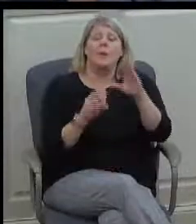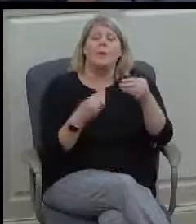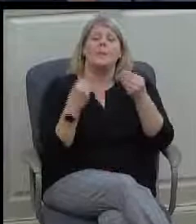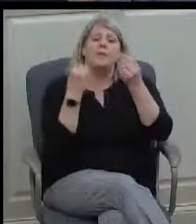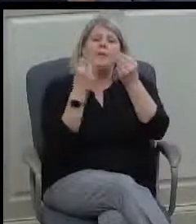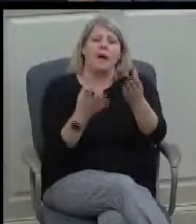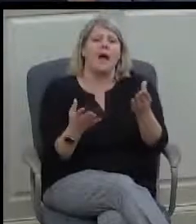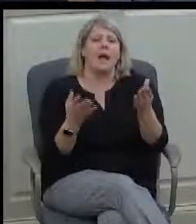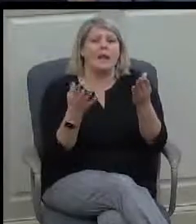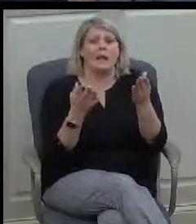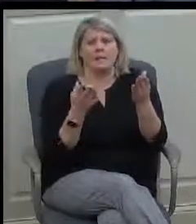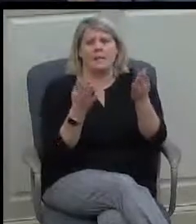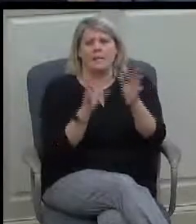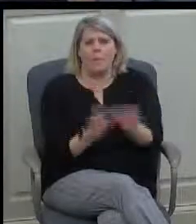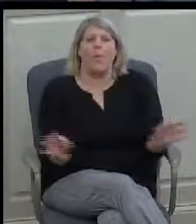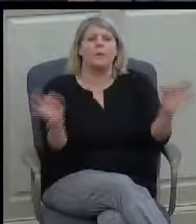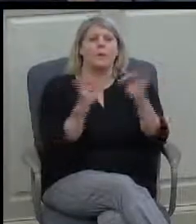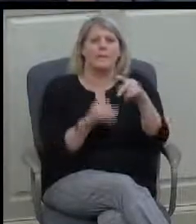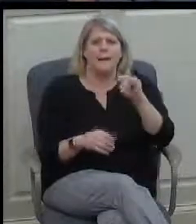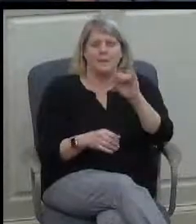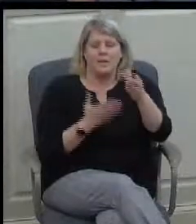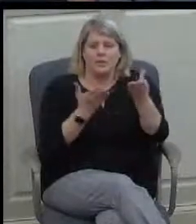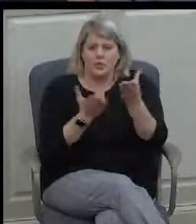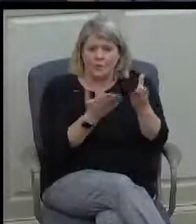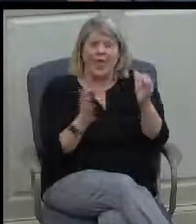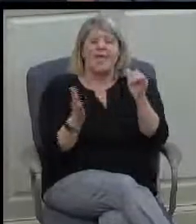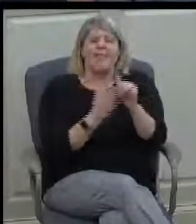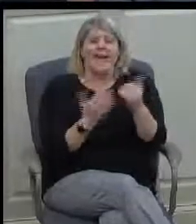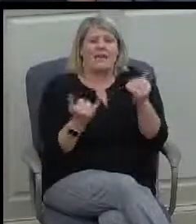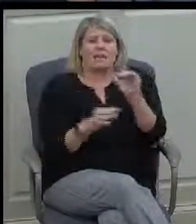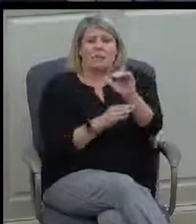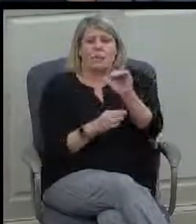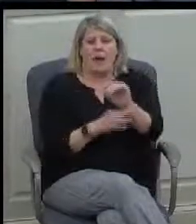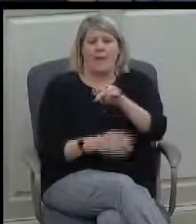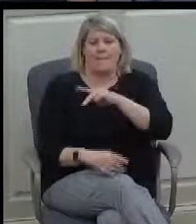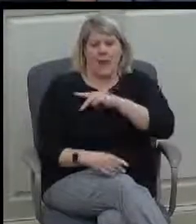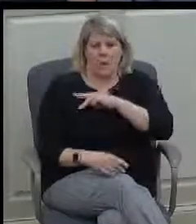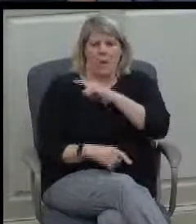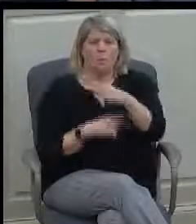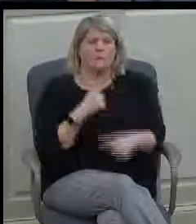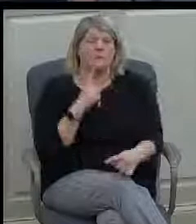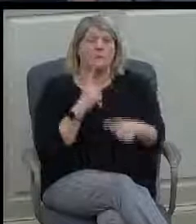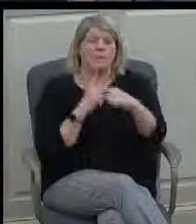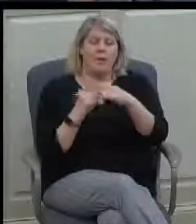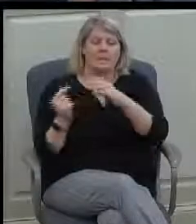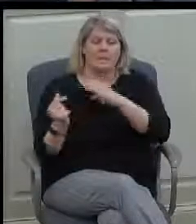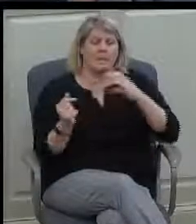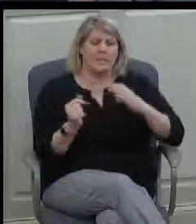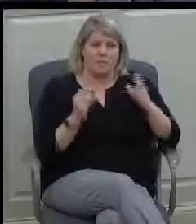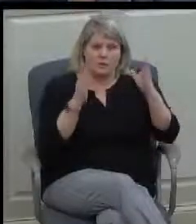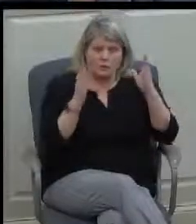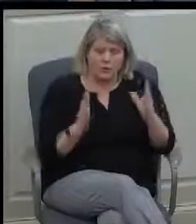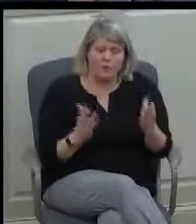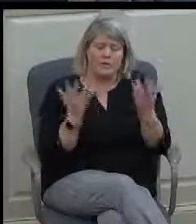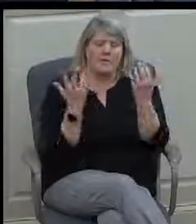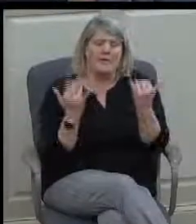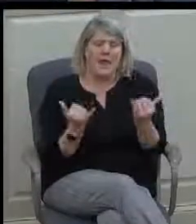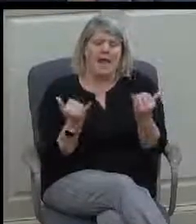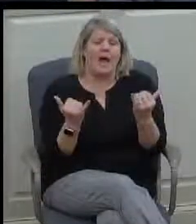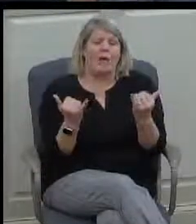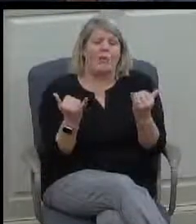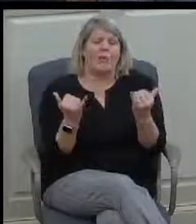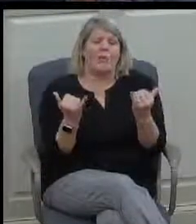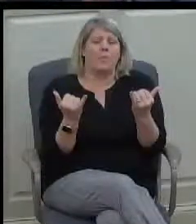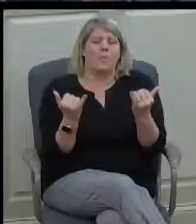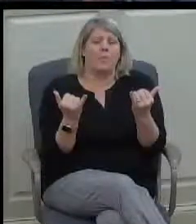service, now therefore be it resolved that Mayor G. Michael Peros and the City Commissioners of the City of Danville do hereby upon